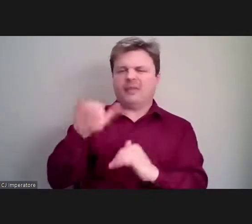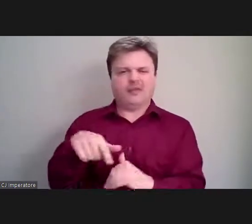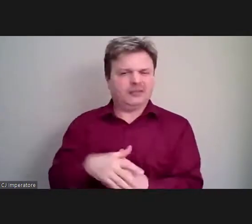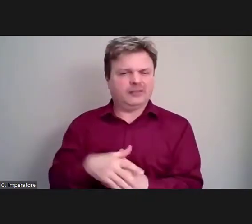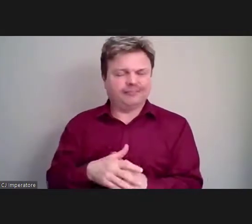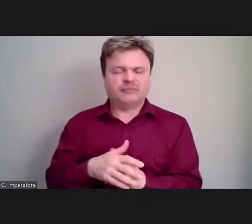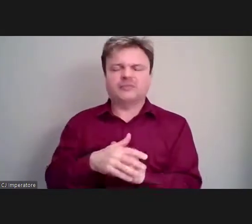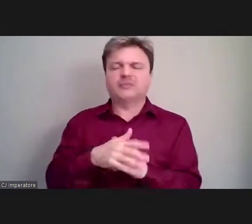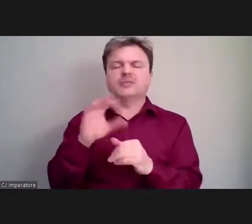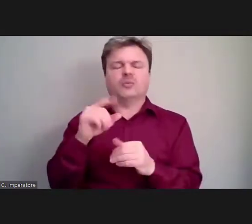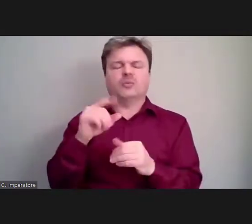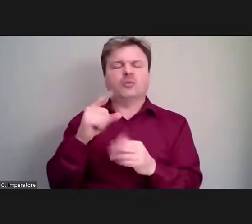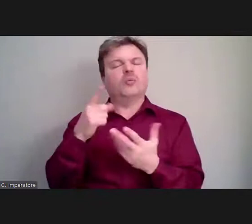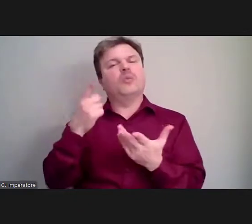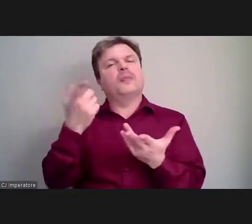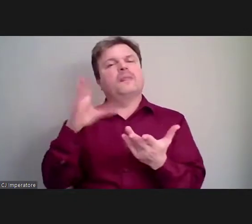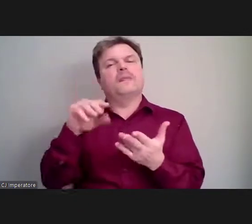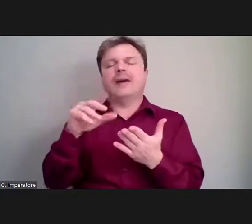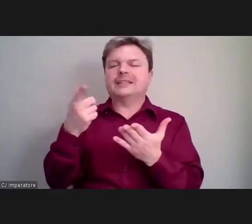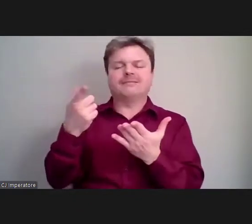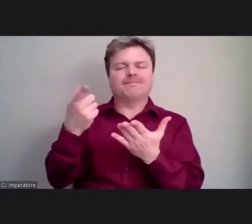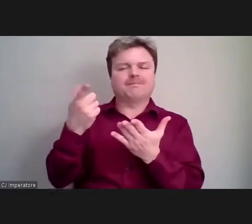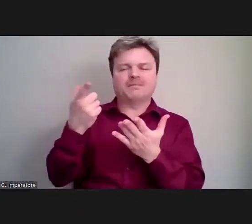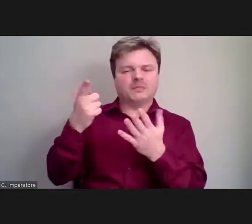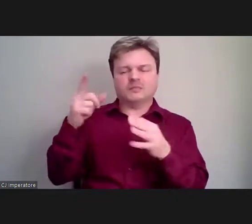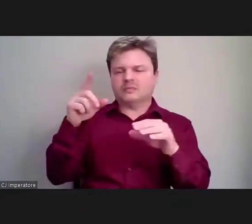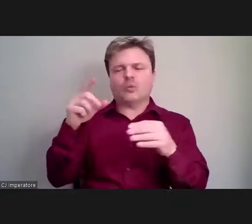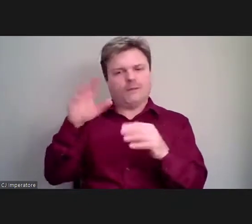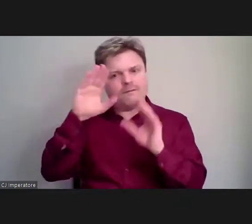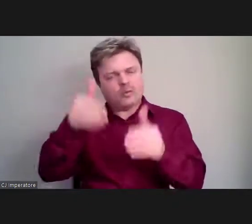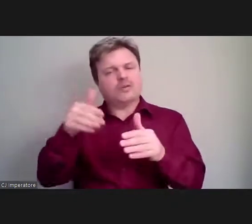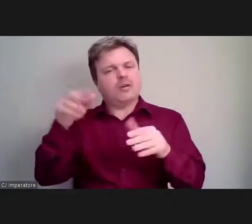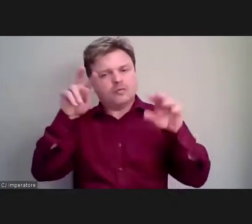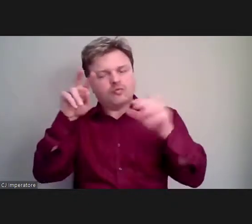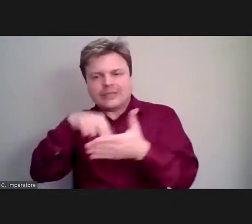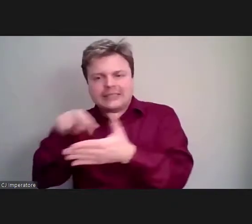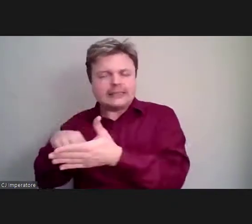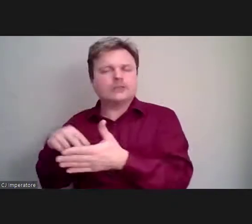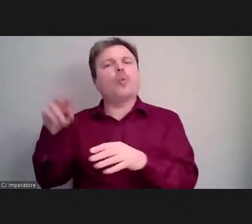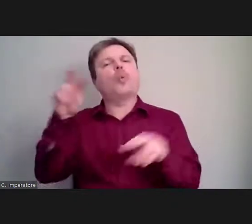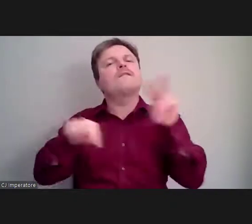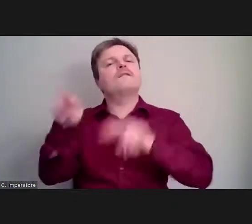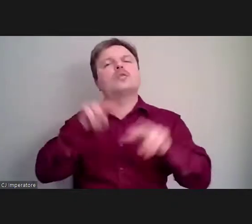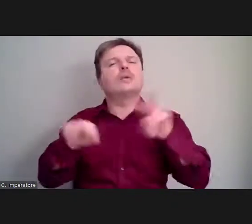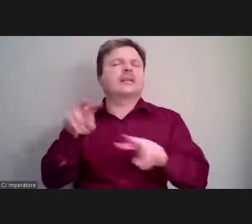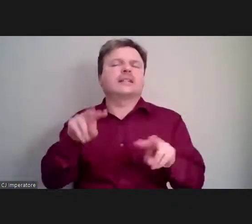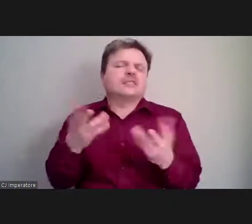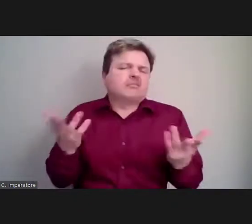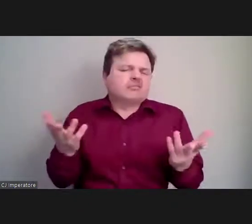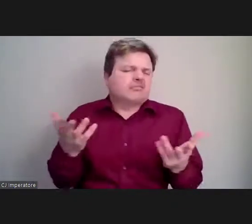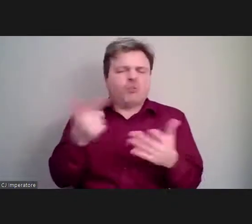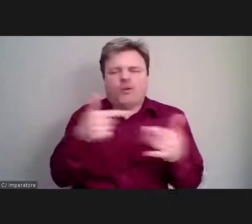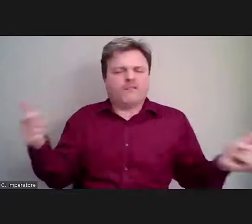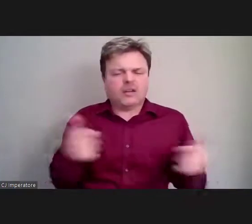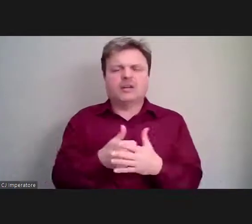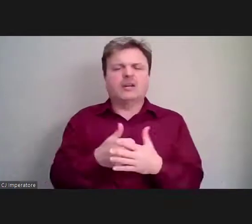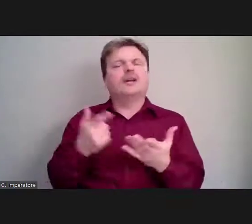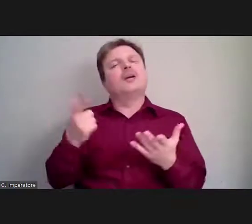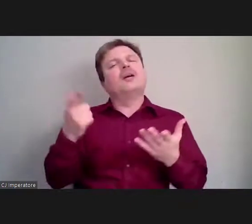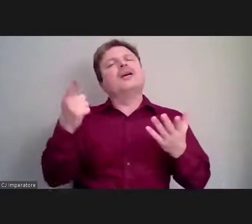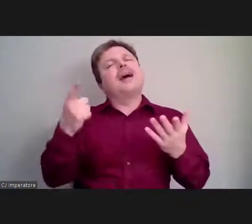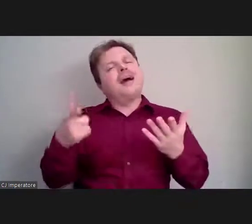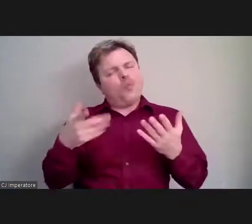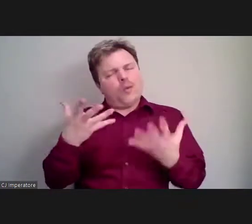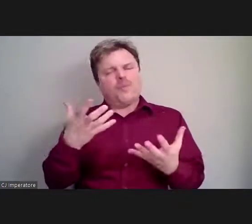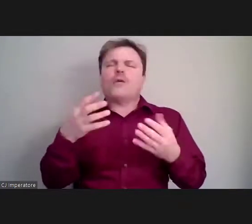the viewings, or whatever we're focusing on, with more slowness and more flexibility. And I want to build in that return time.